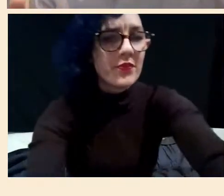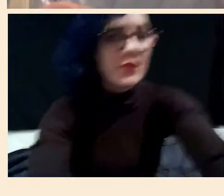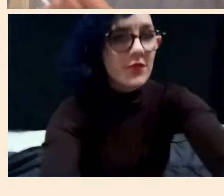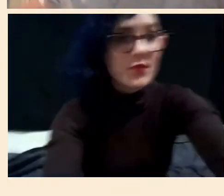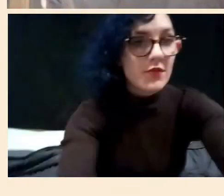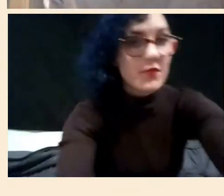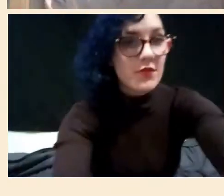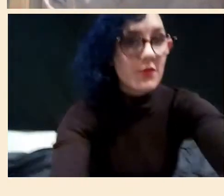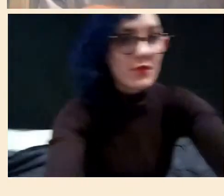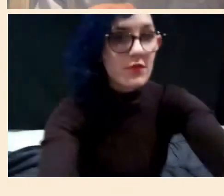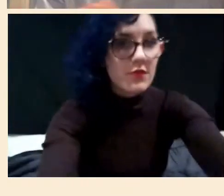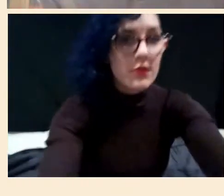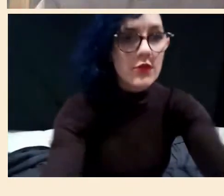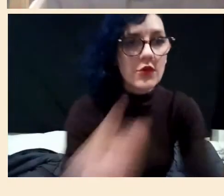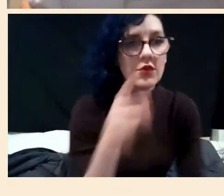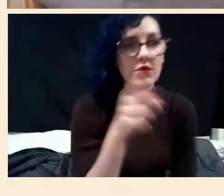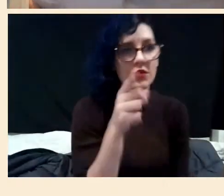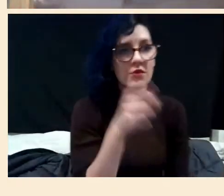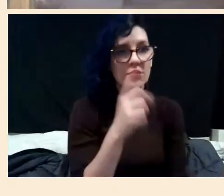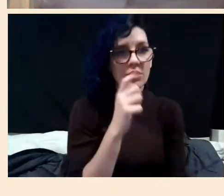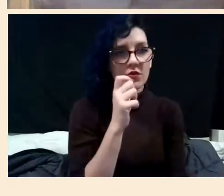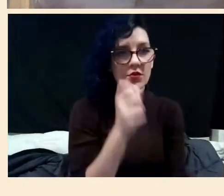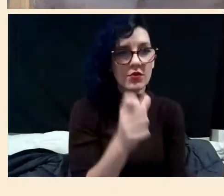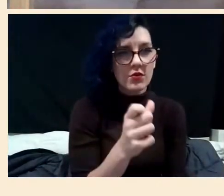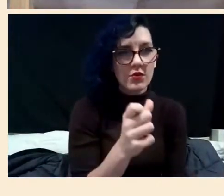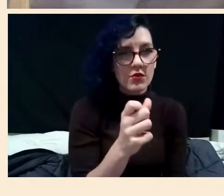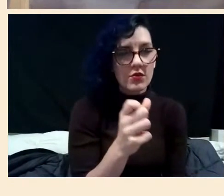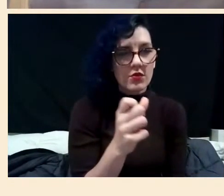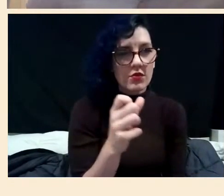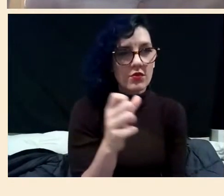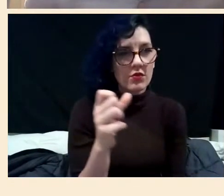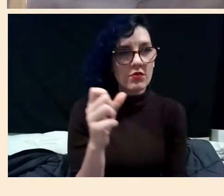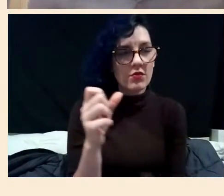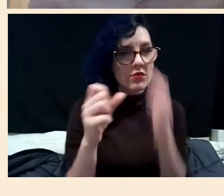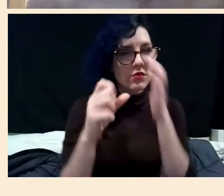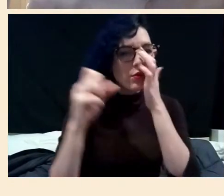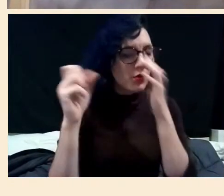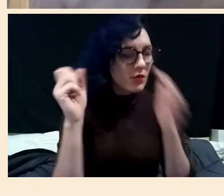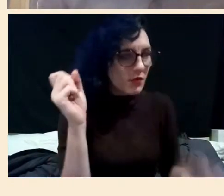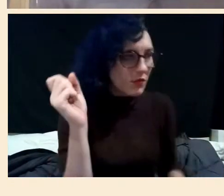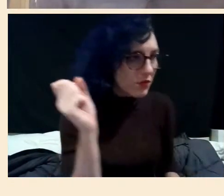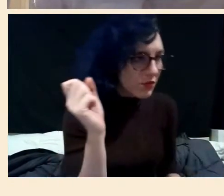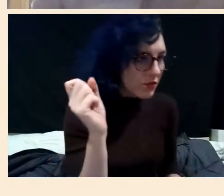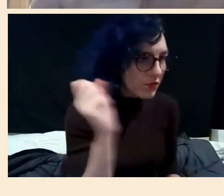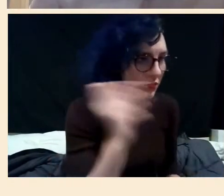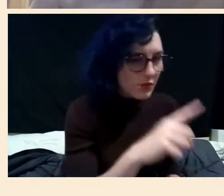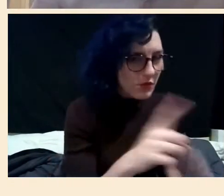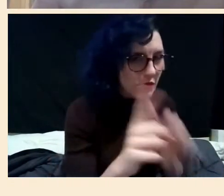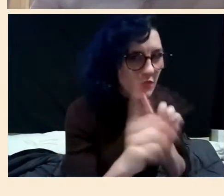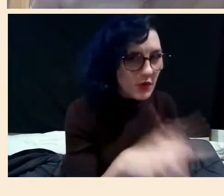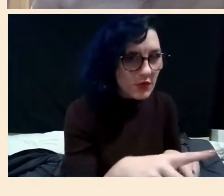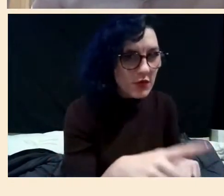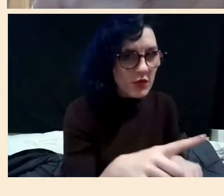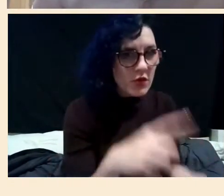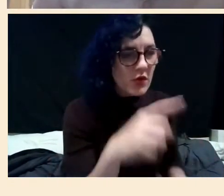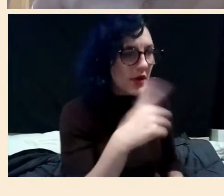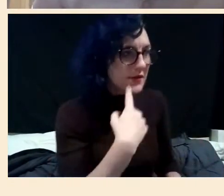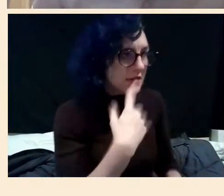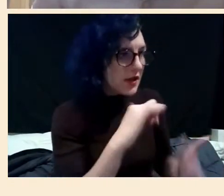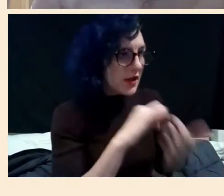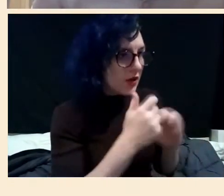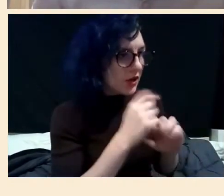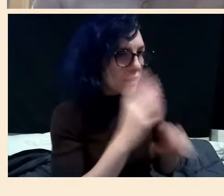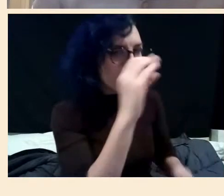I will let you answer that more specific question. Go ahead, and Senator Fagan. Right. Well, as Oregonians